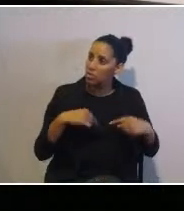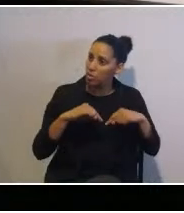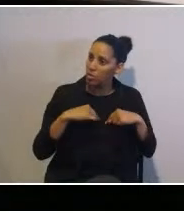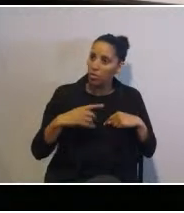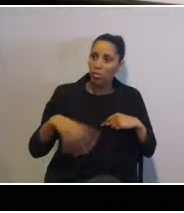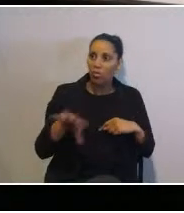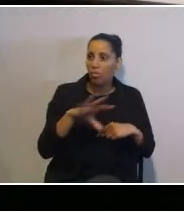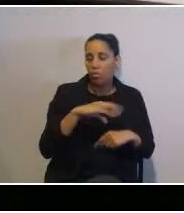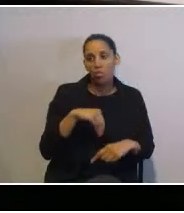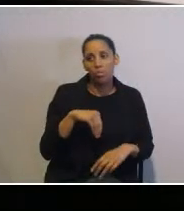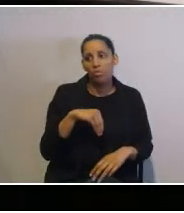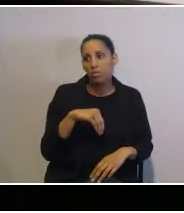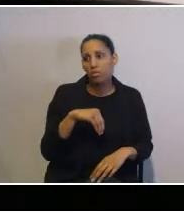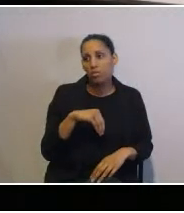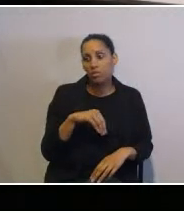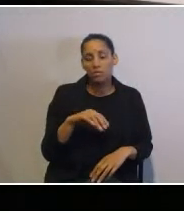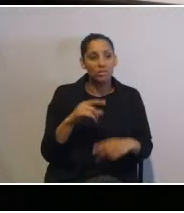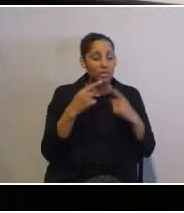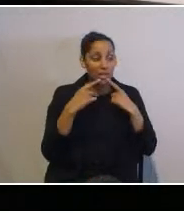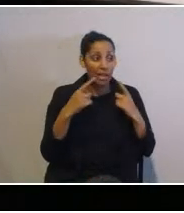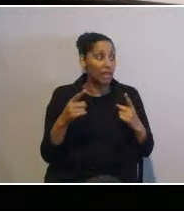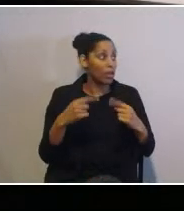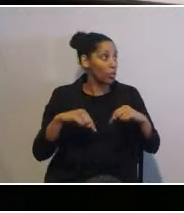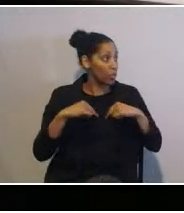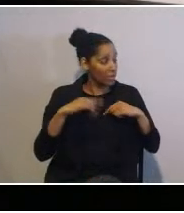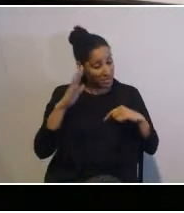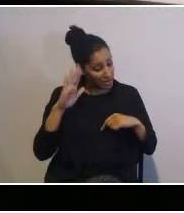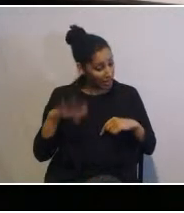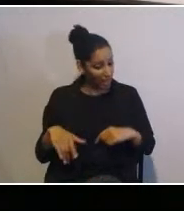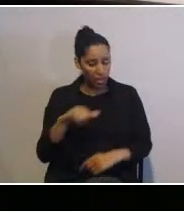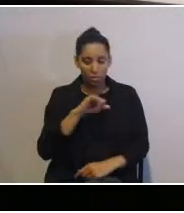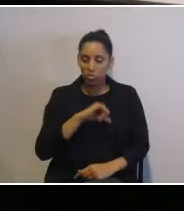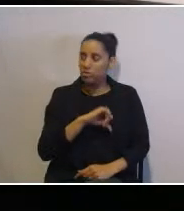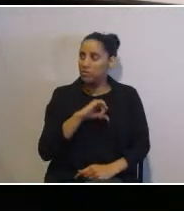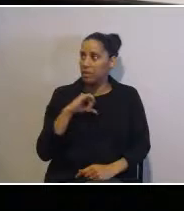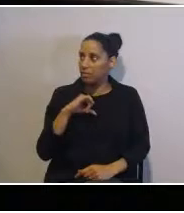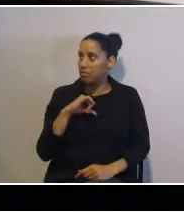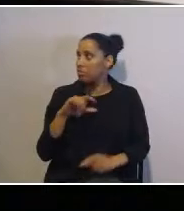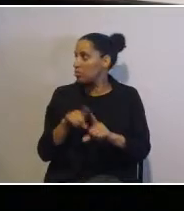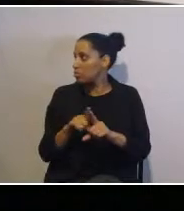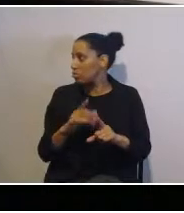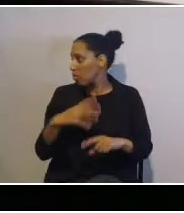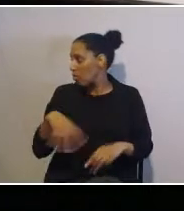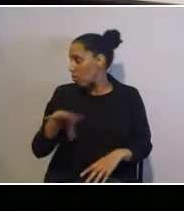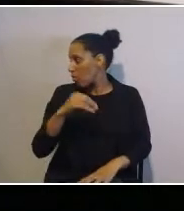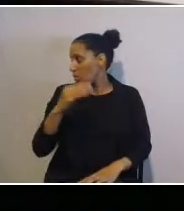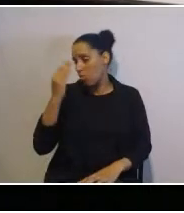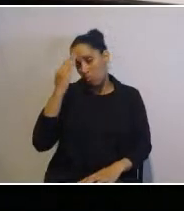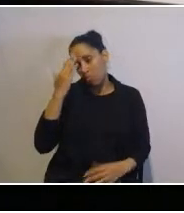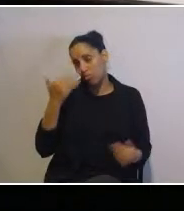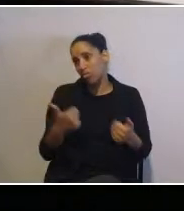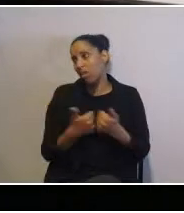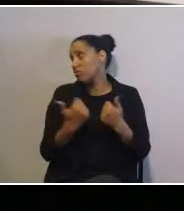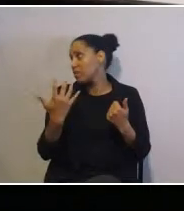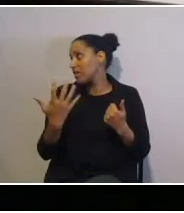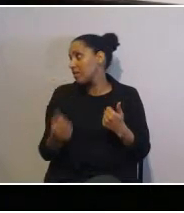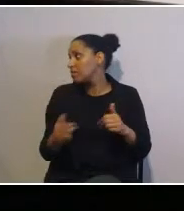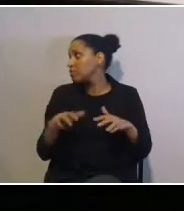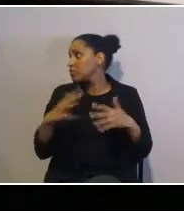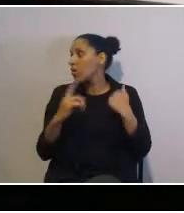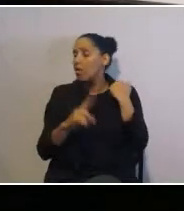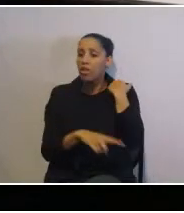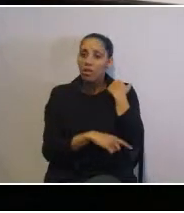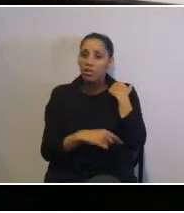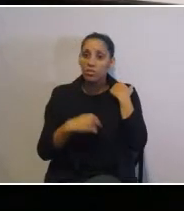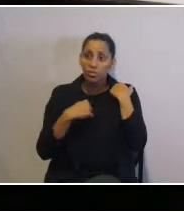in some municipality, and we all know of the challenges around that. And lastly, just to appeal